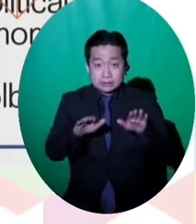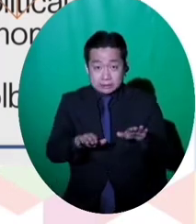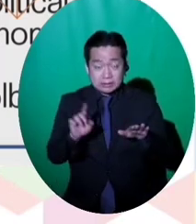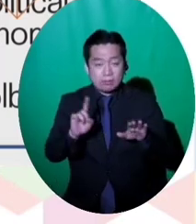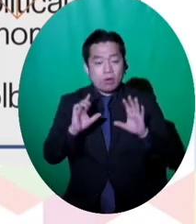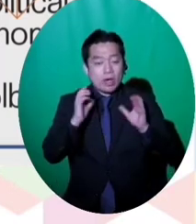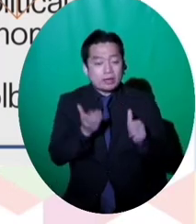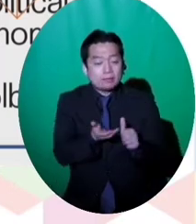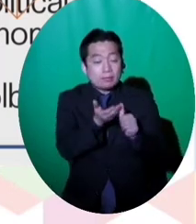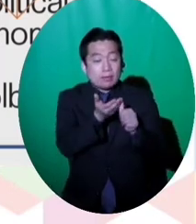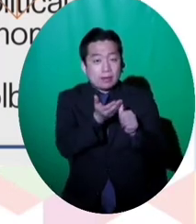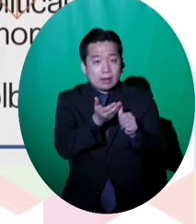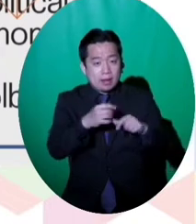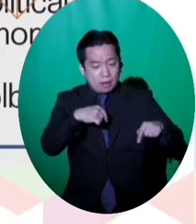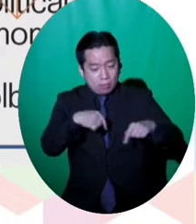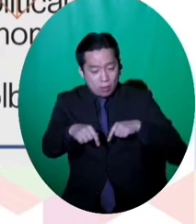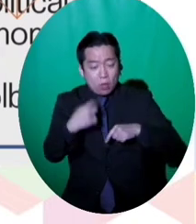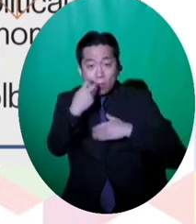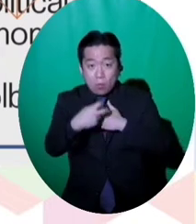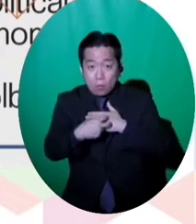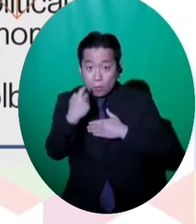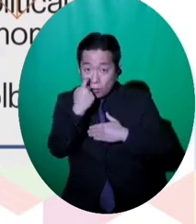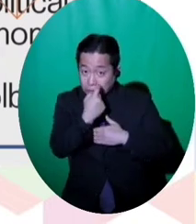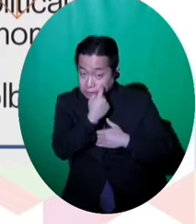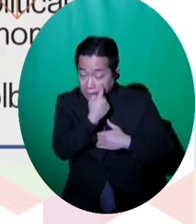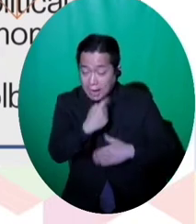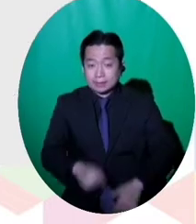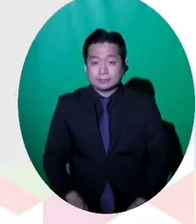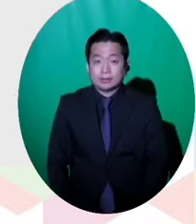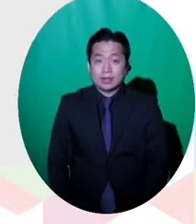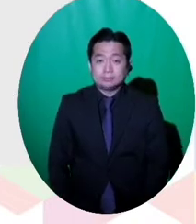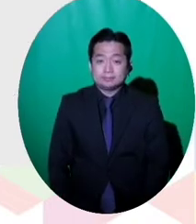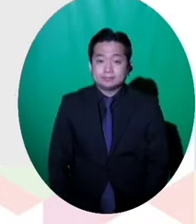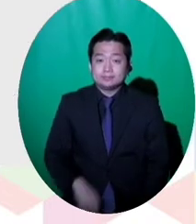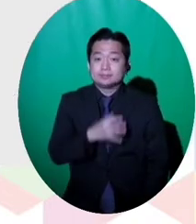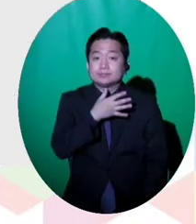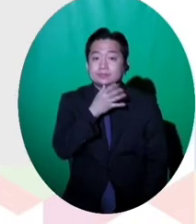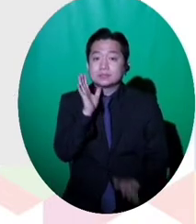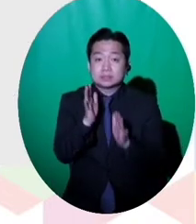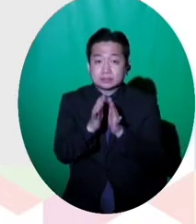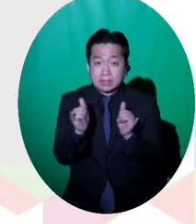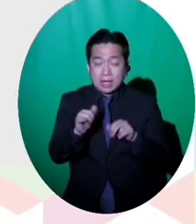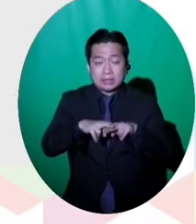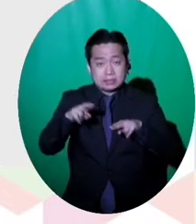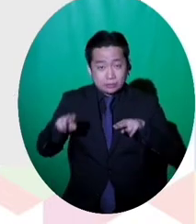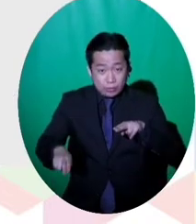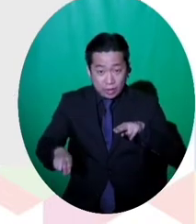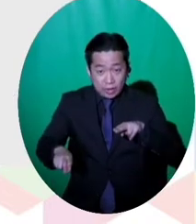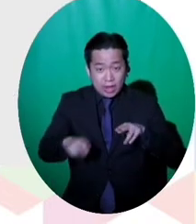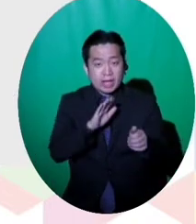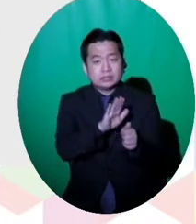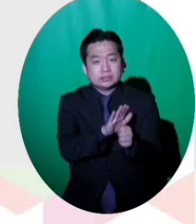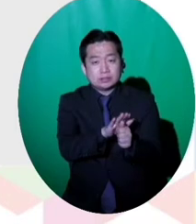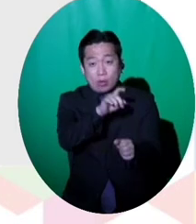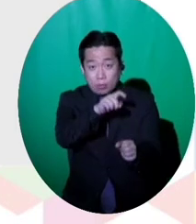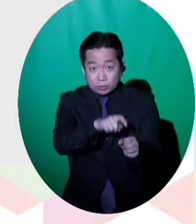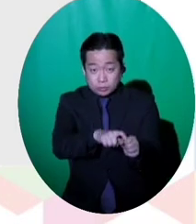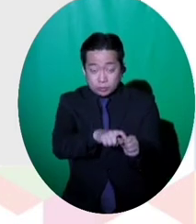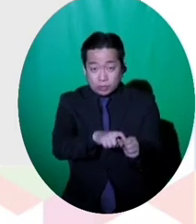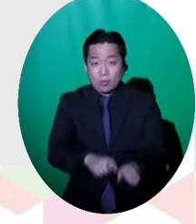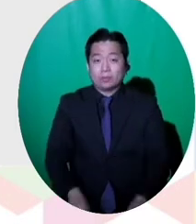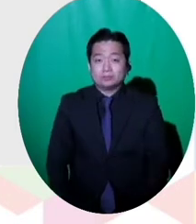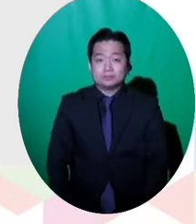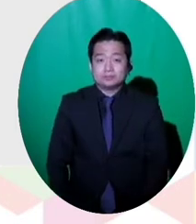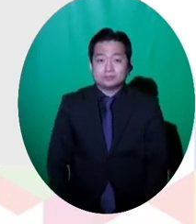that process has really significant economic consequences. So now we're seeing states, and this